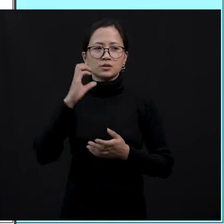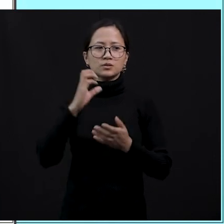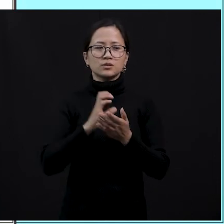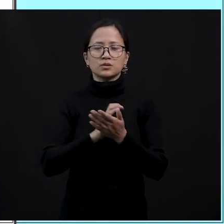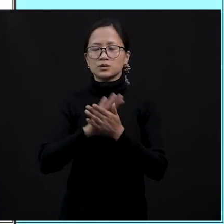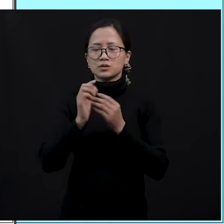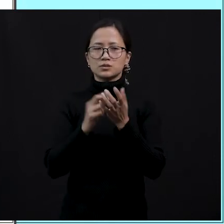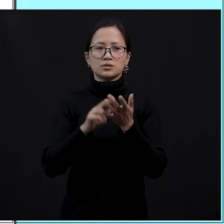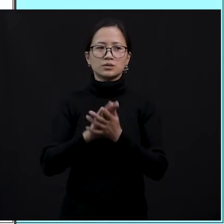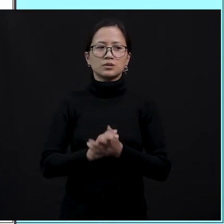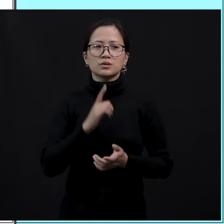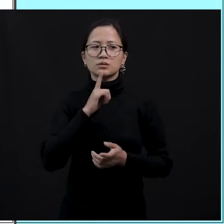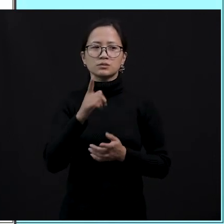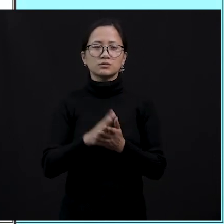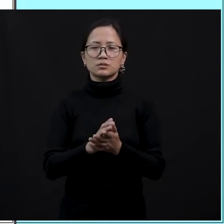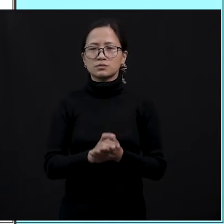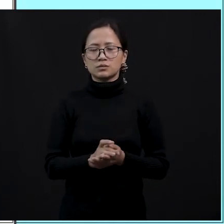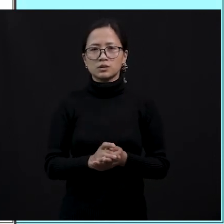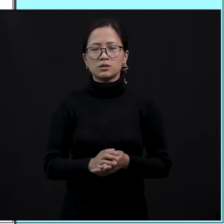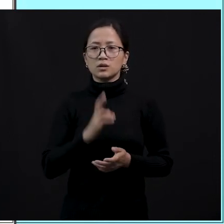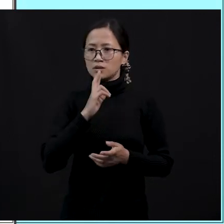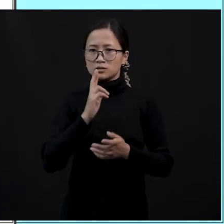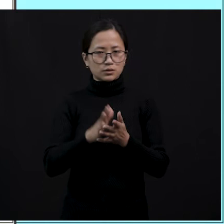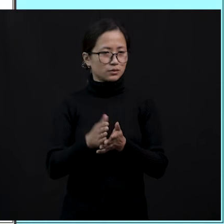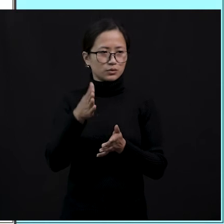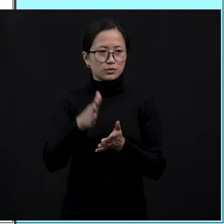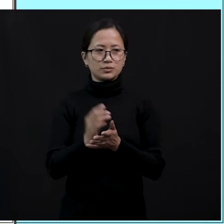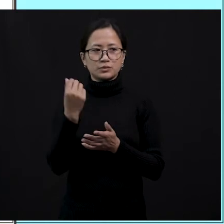Chunilal said he has no money. What is it that he does have?